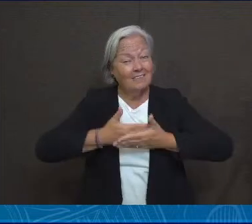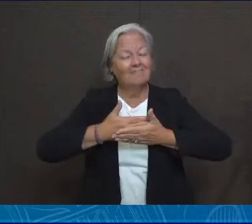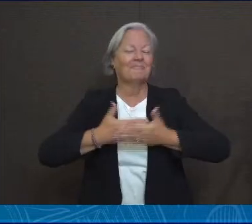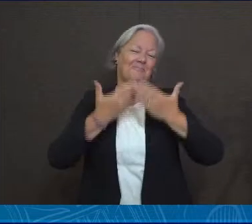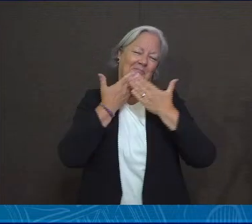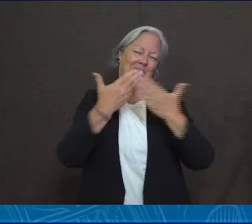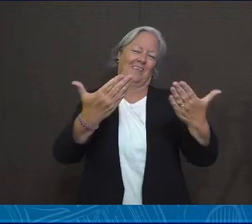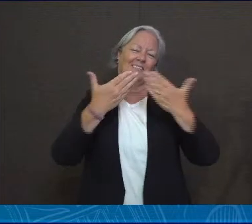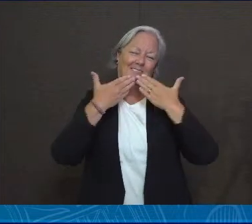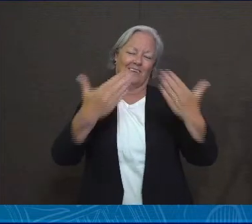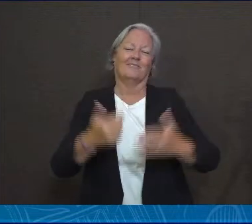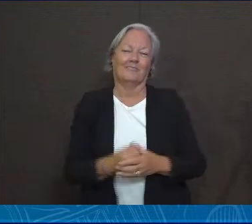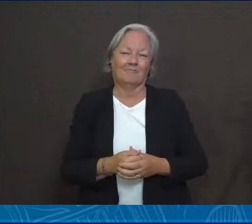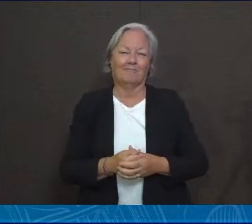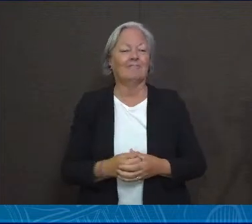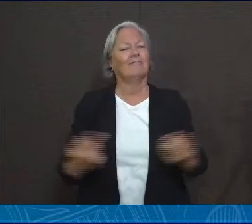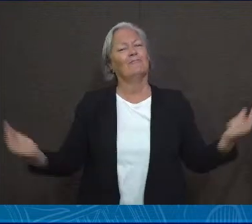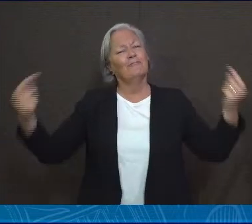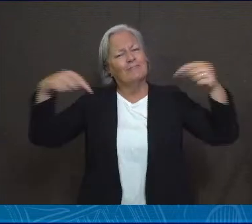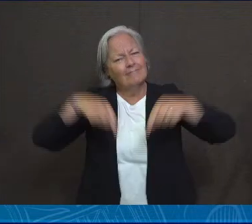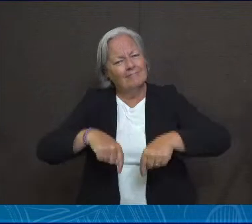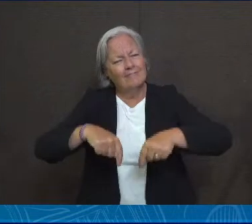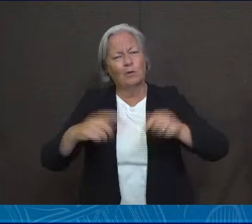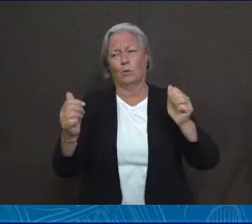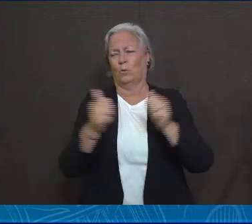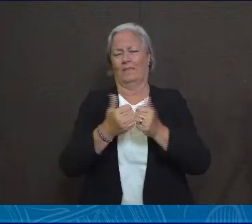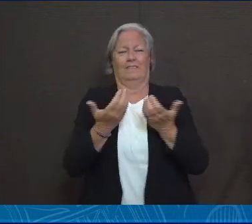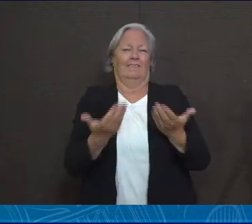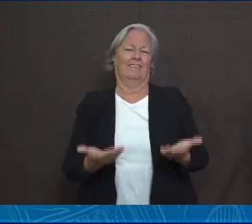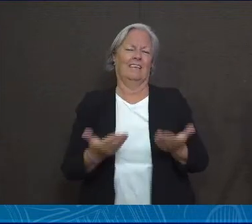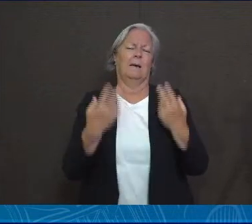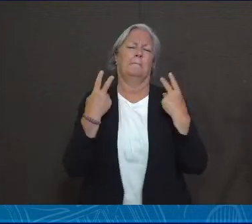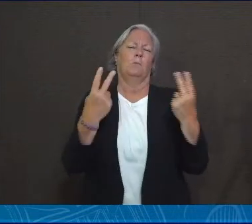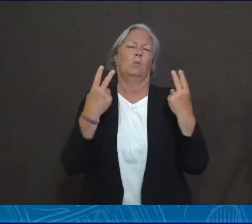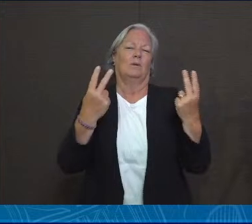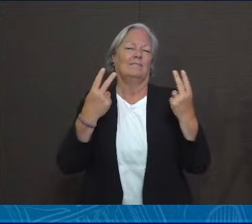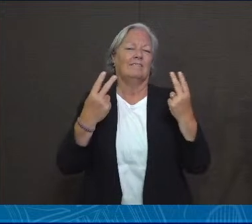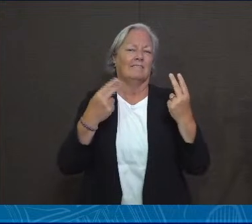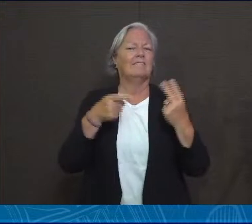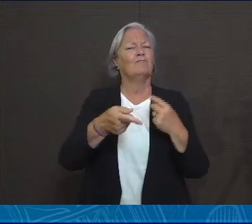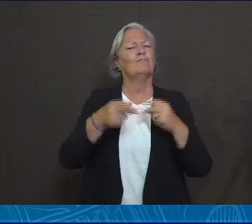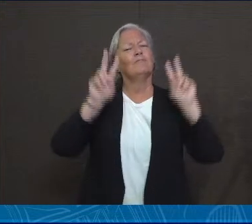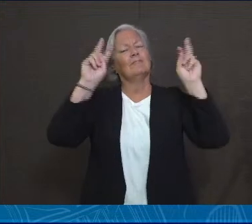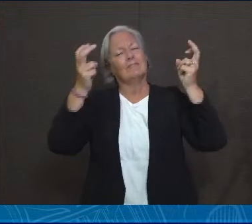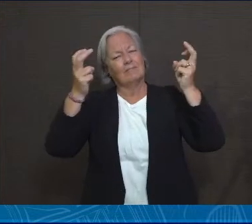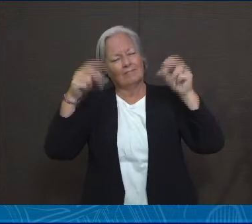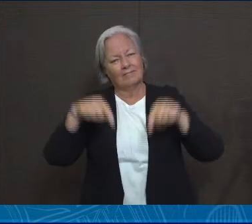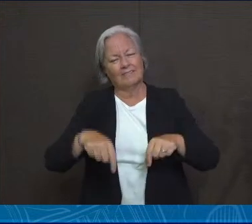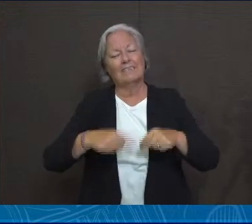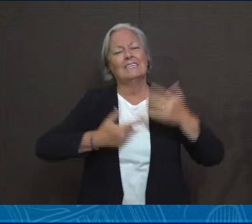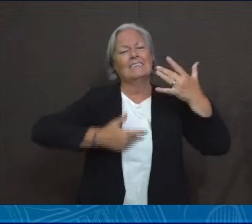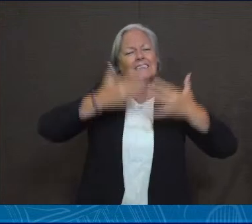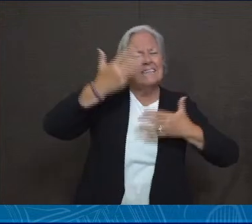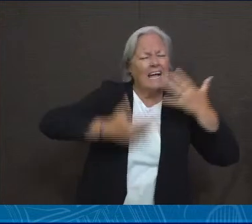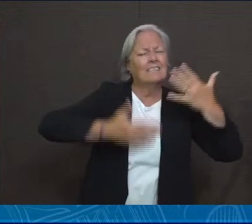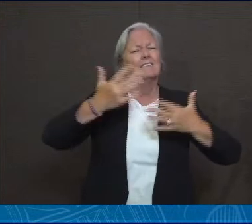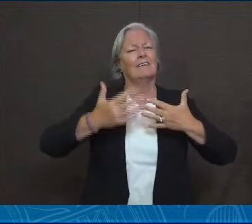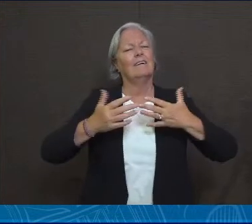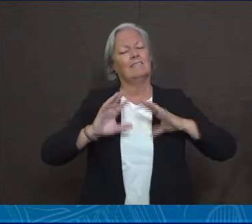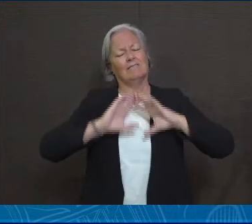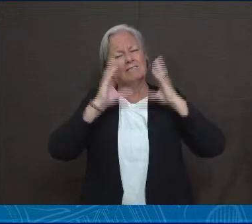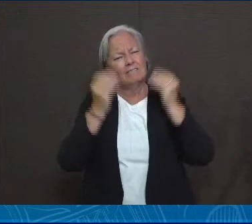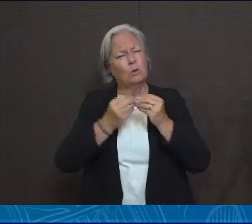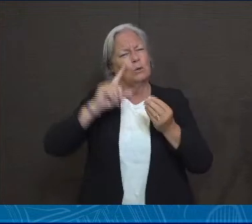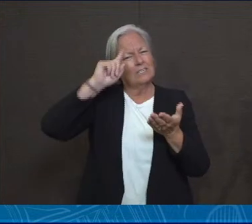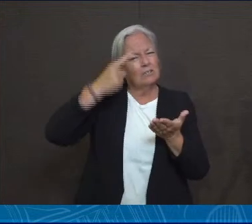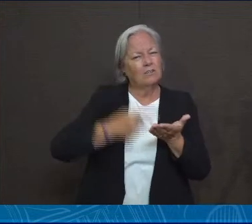very much for taking time to join us for this important session focused on data-driven decision-making